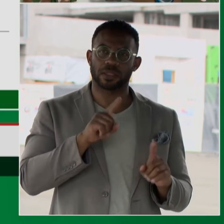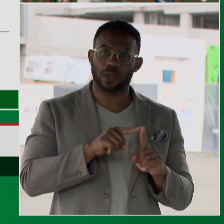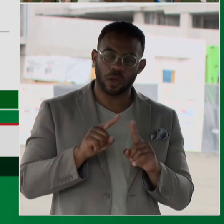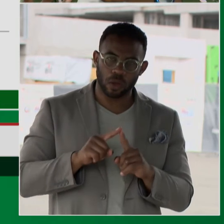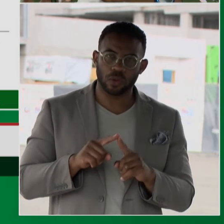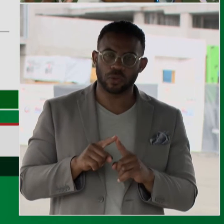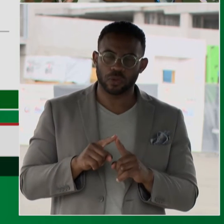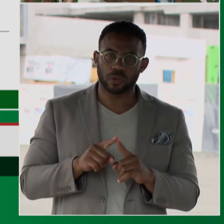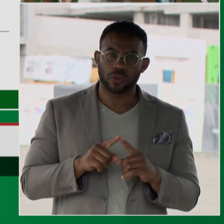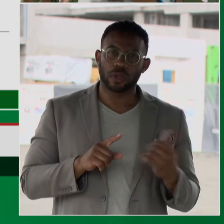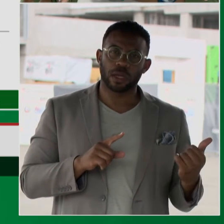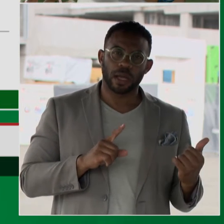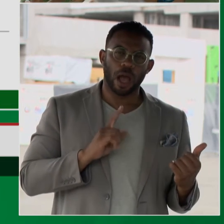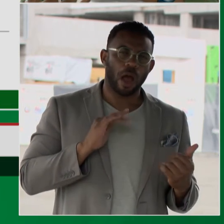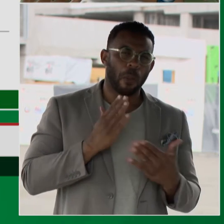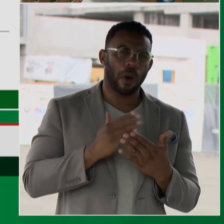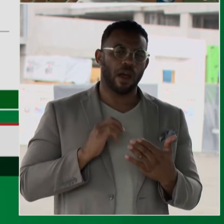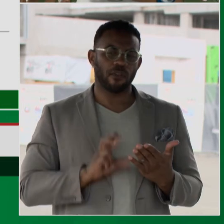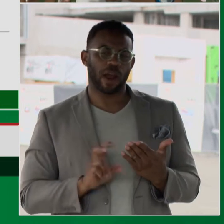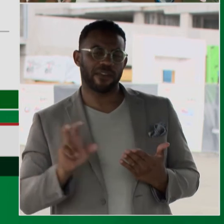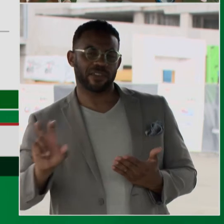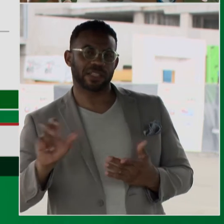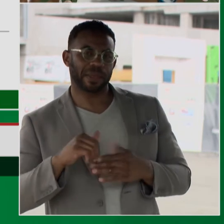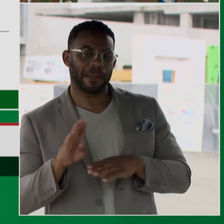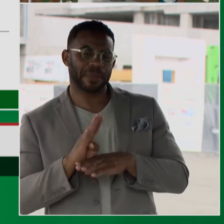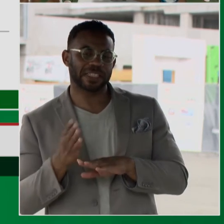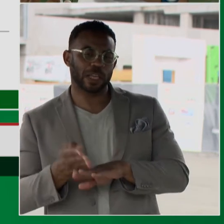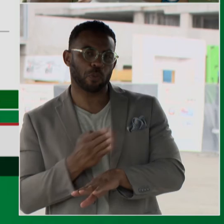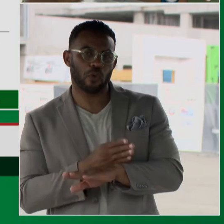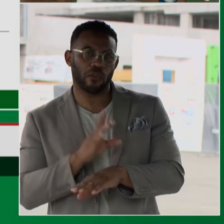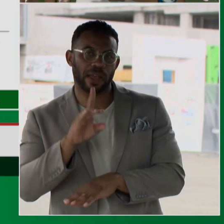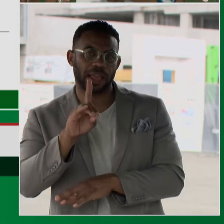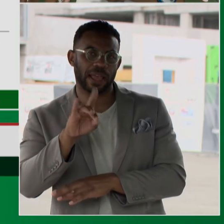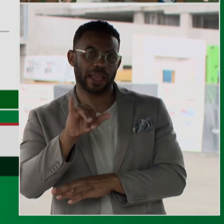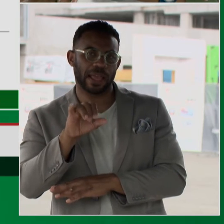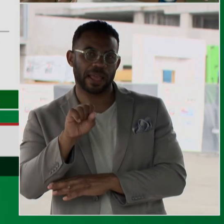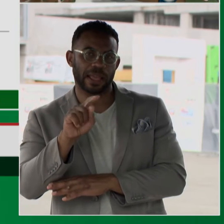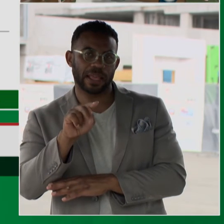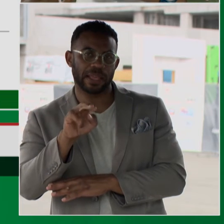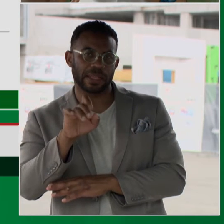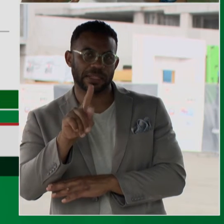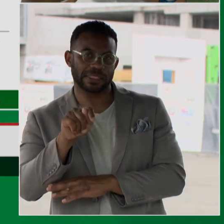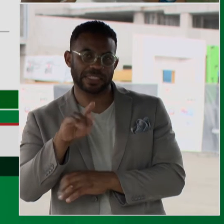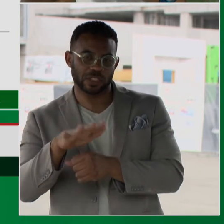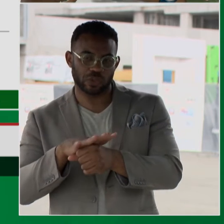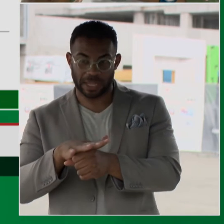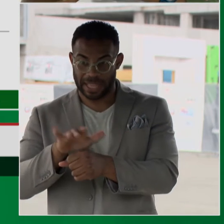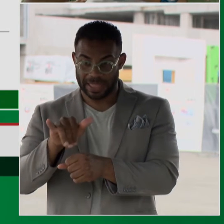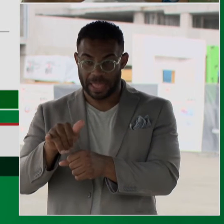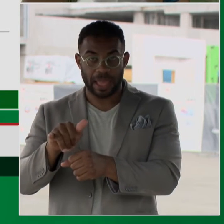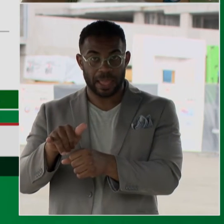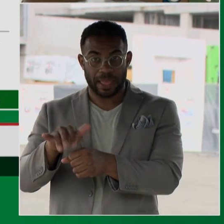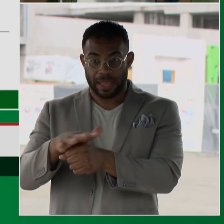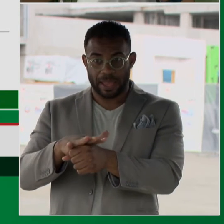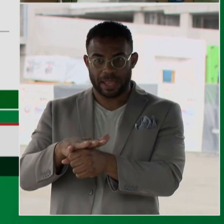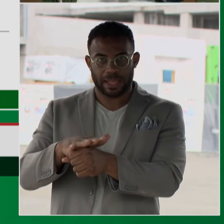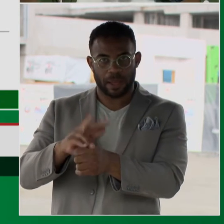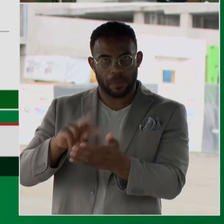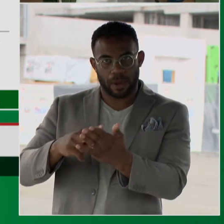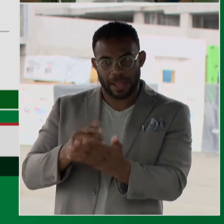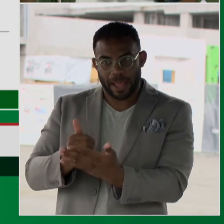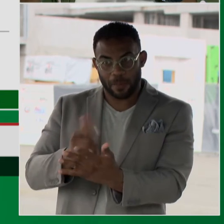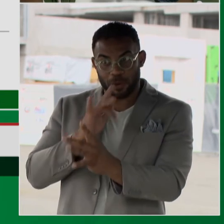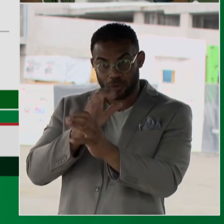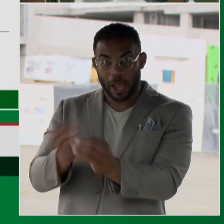is a $4 million investment in our business improvement districts. And those investments, again, are designed to help